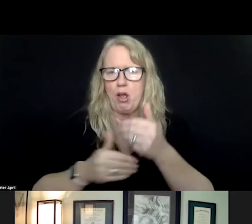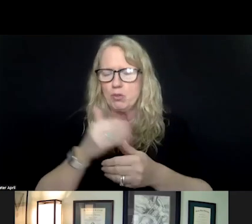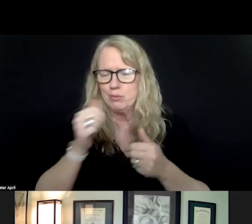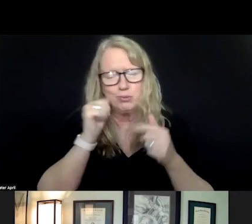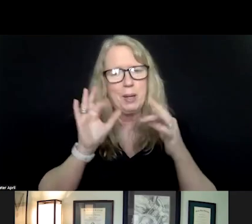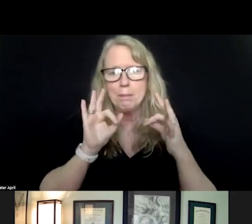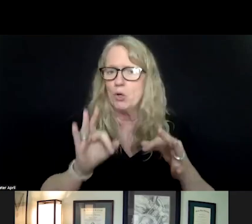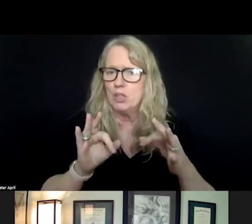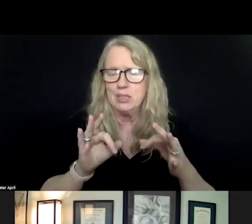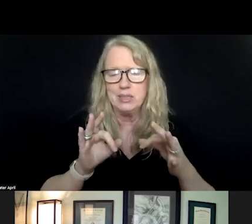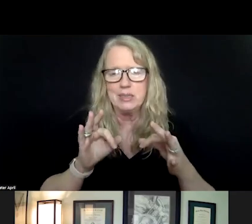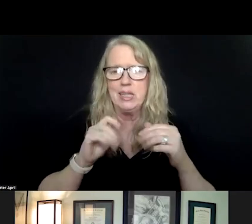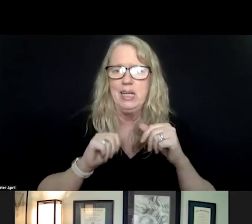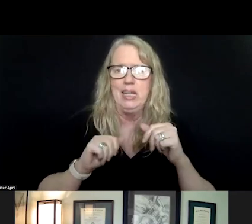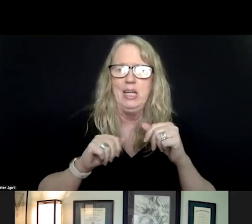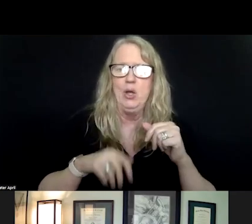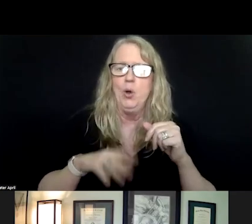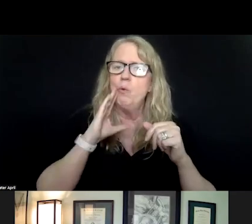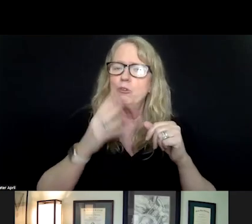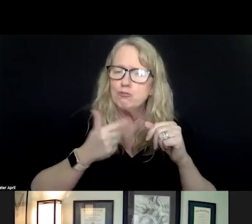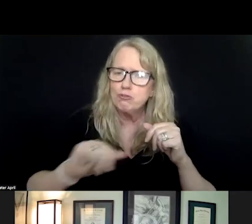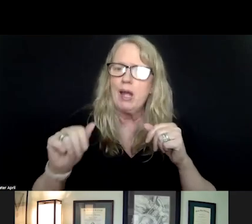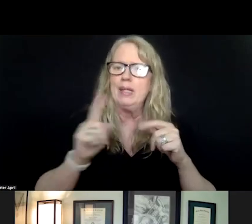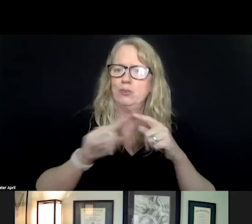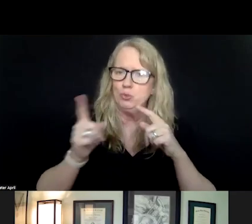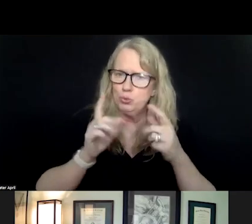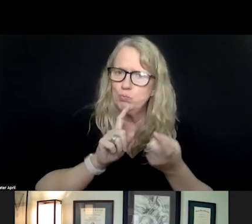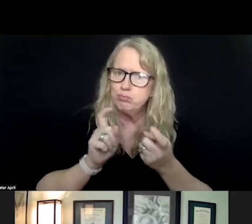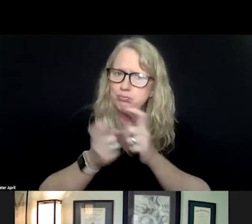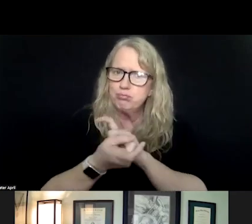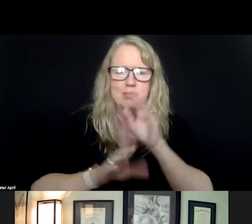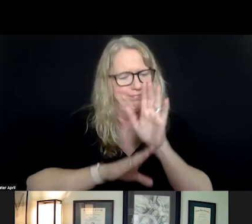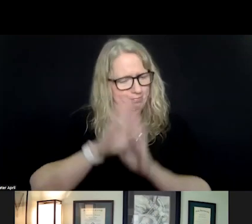perfect. We're constantly trying to evolve and do better.